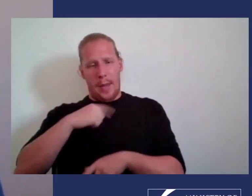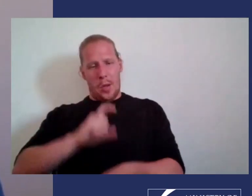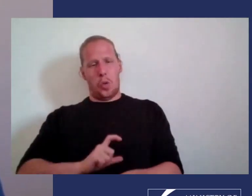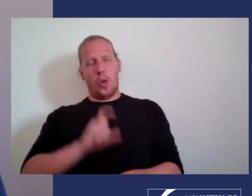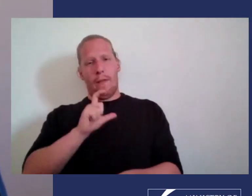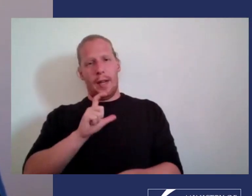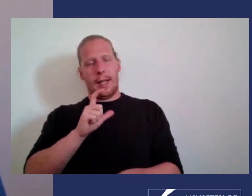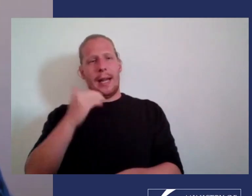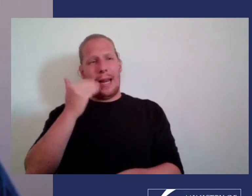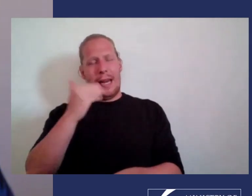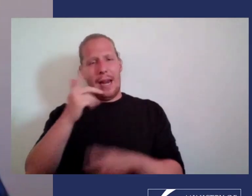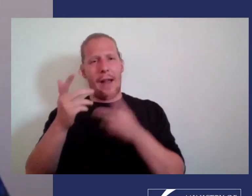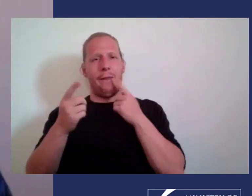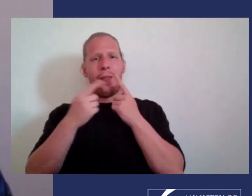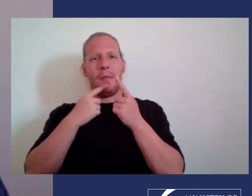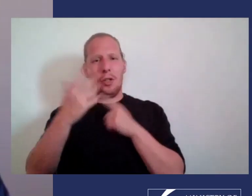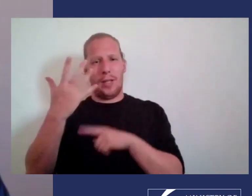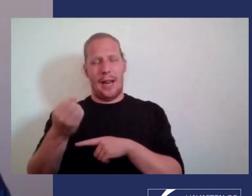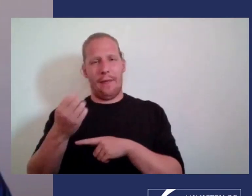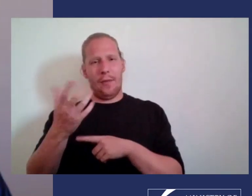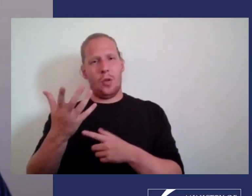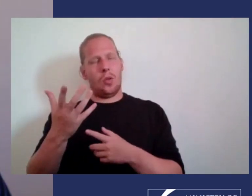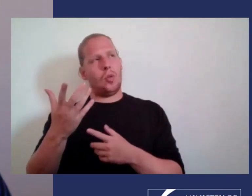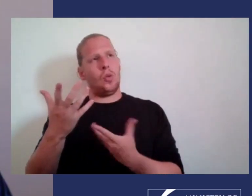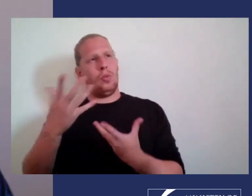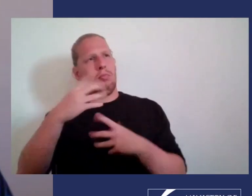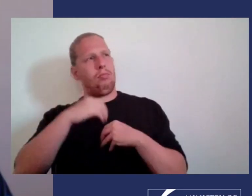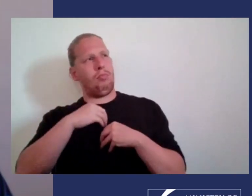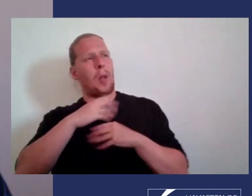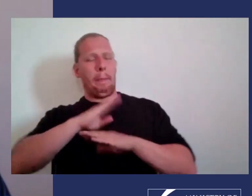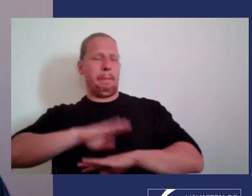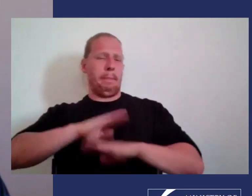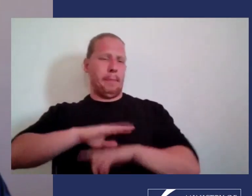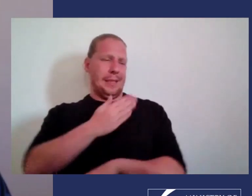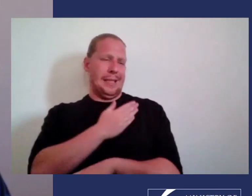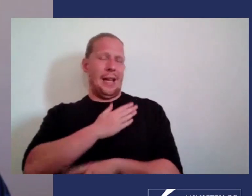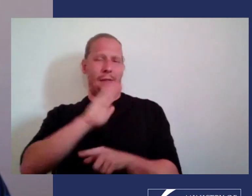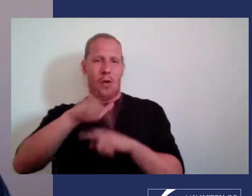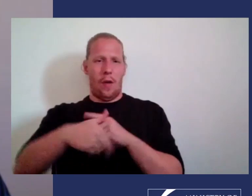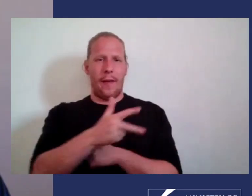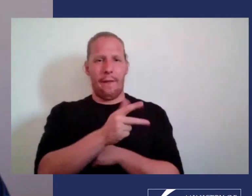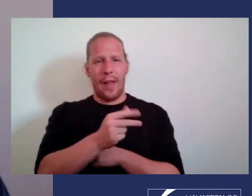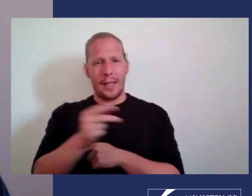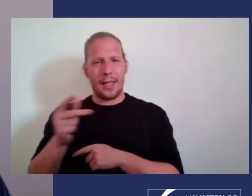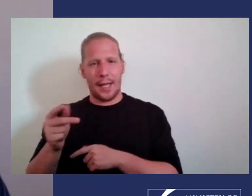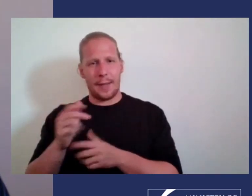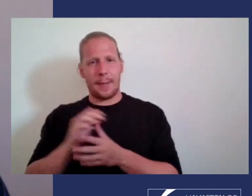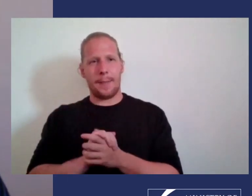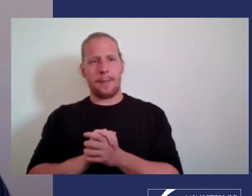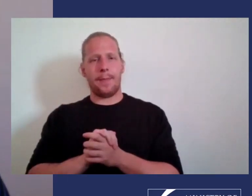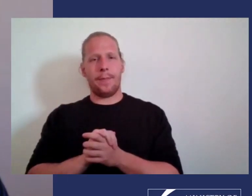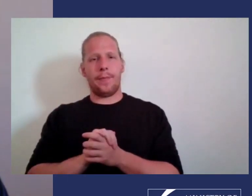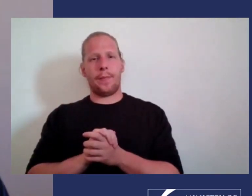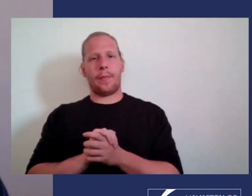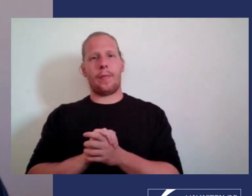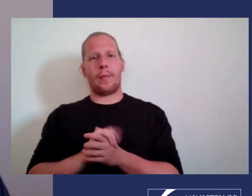information here to feel safe about this vaccine. And we are, within a matter of weeks,